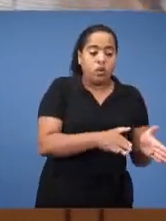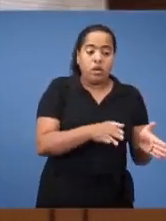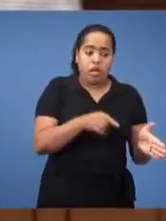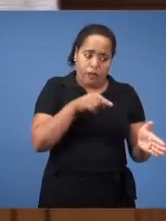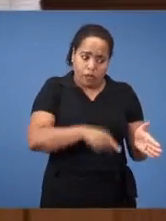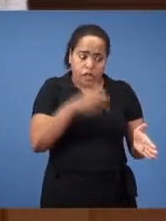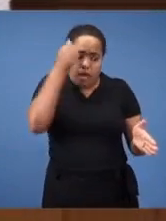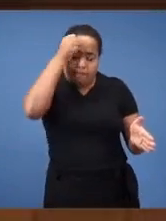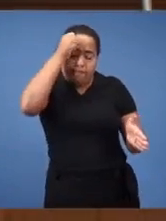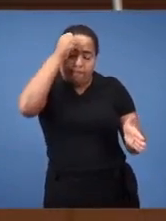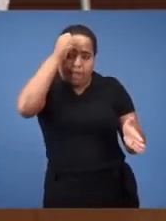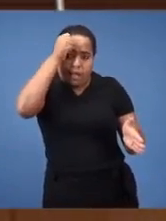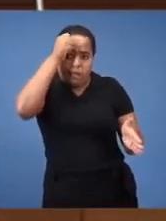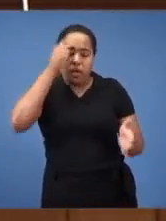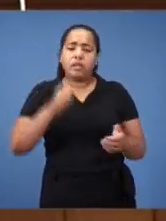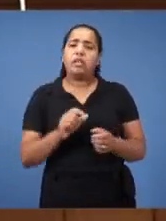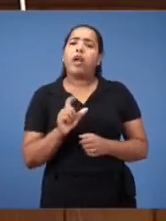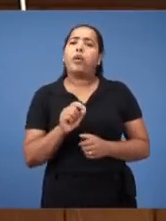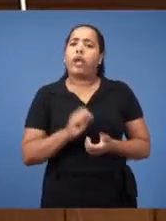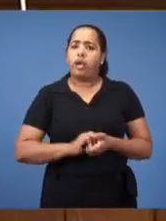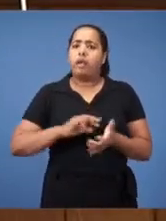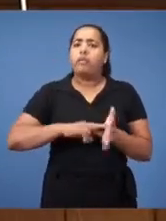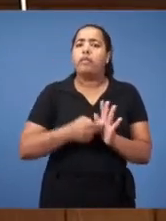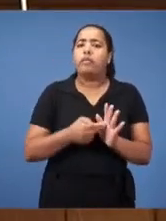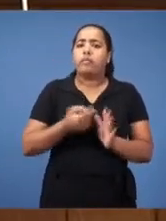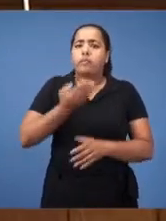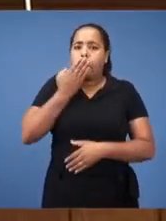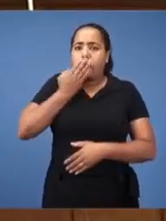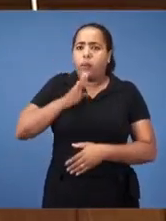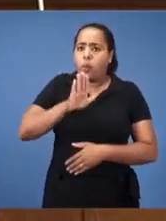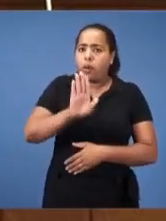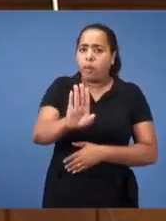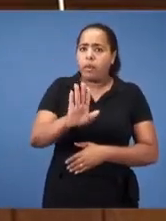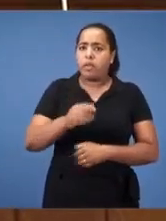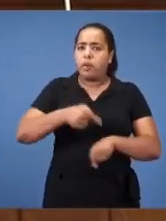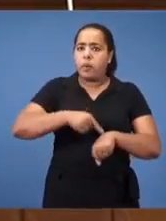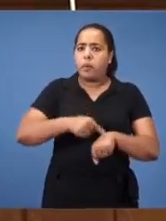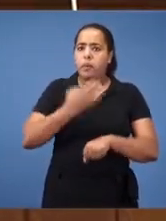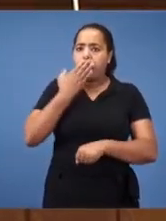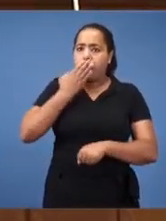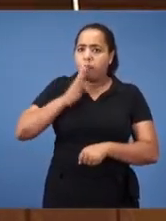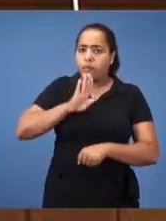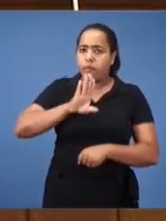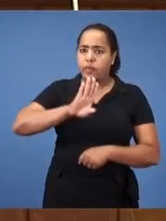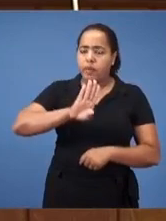So this is a promise. The text that we just read is a long promise. In this promise,